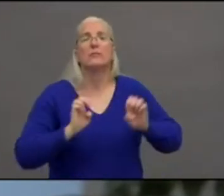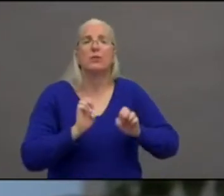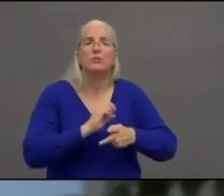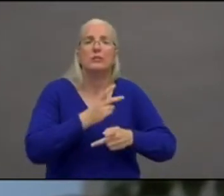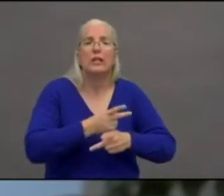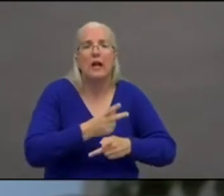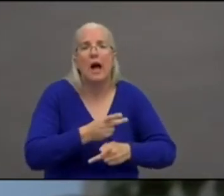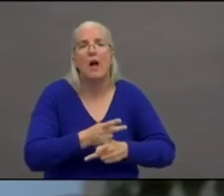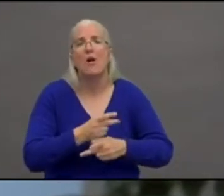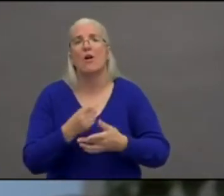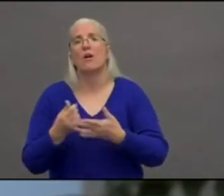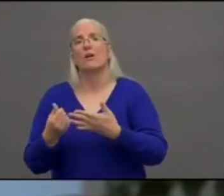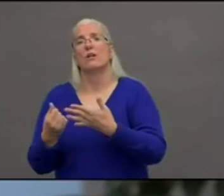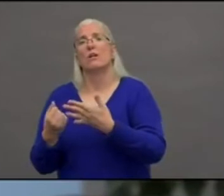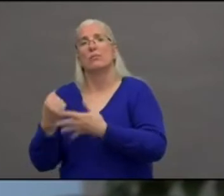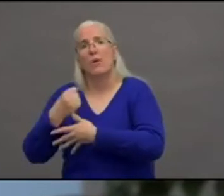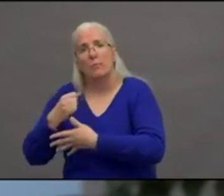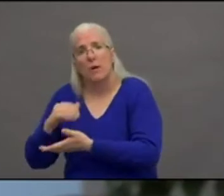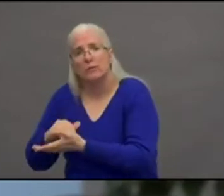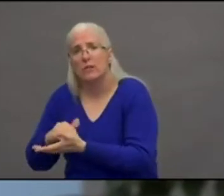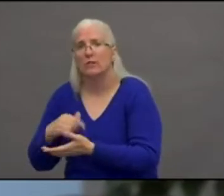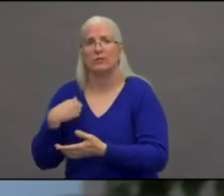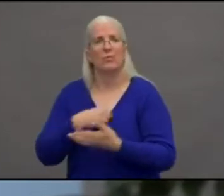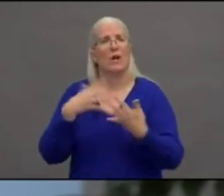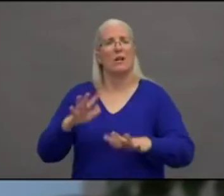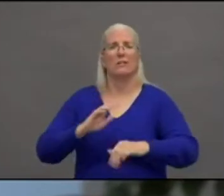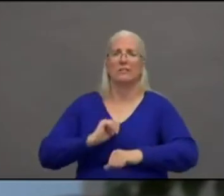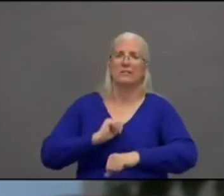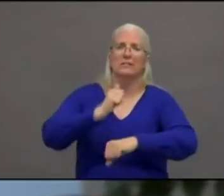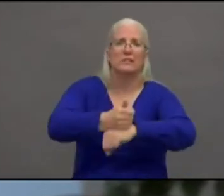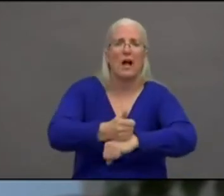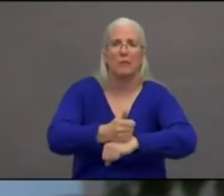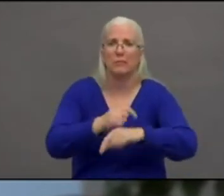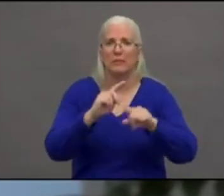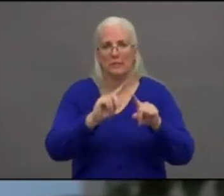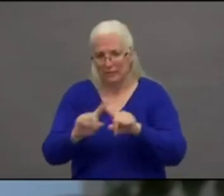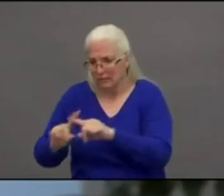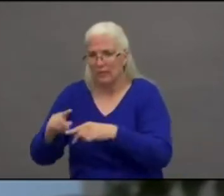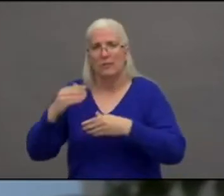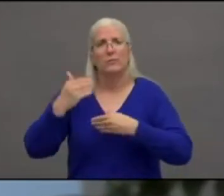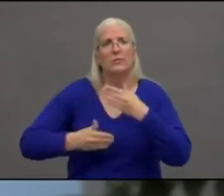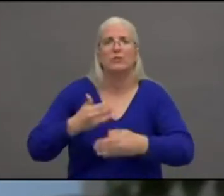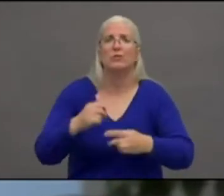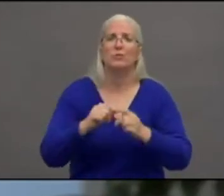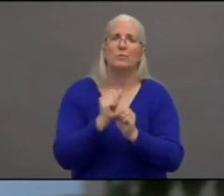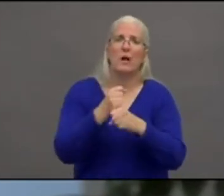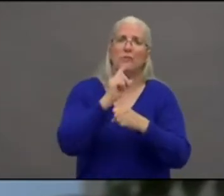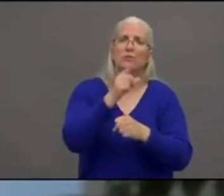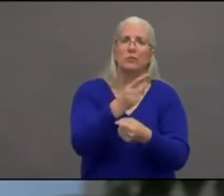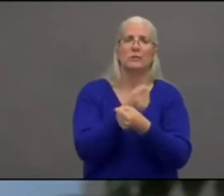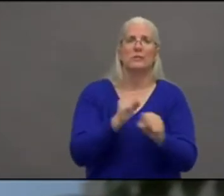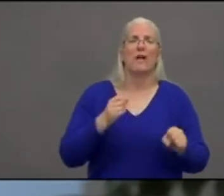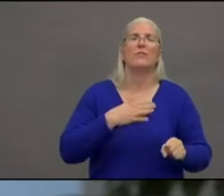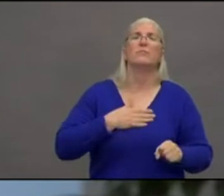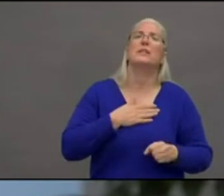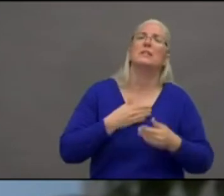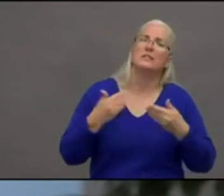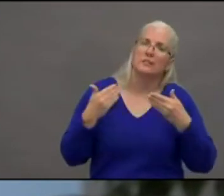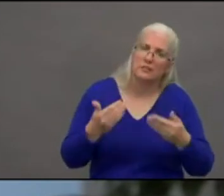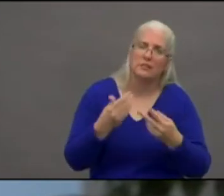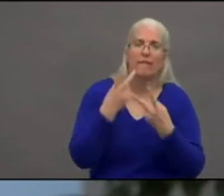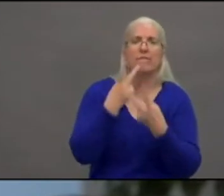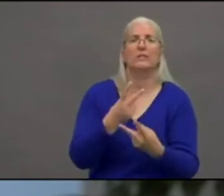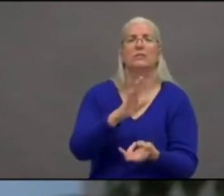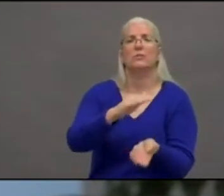emergency departments are designed and have enacted measures to help keep you safe. So please go in to see your doctors and make sure you get the care that you